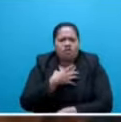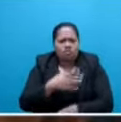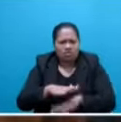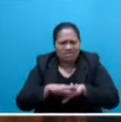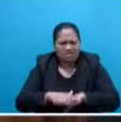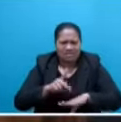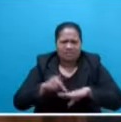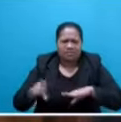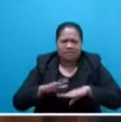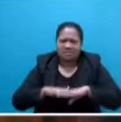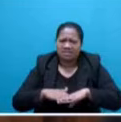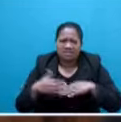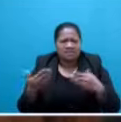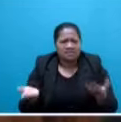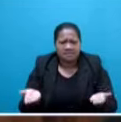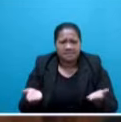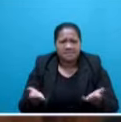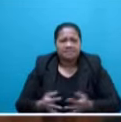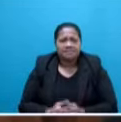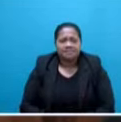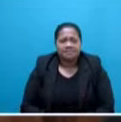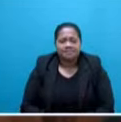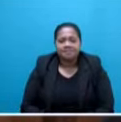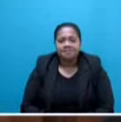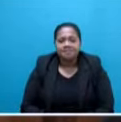Yes, this warrants resignation, definitely.